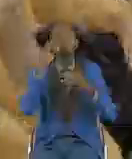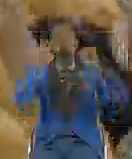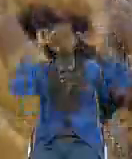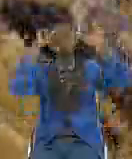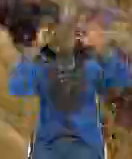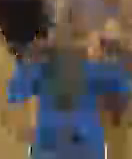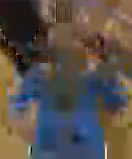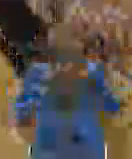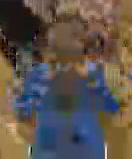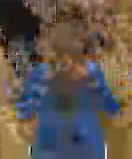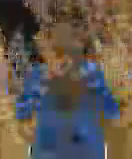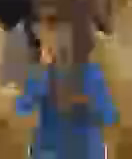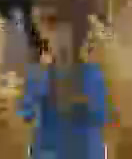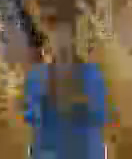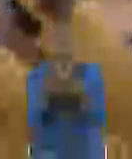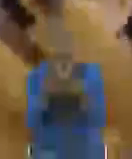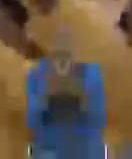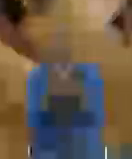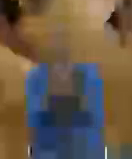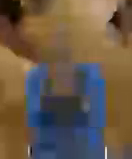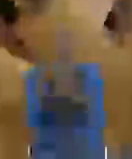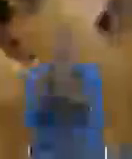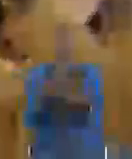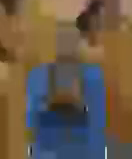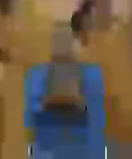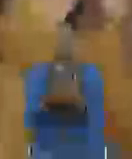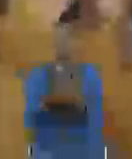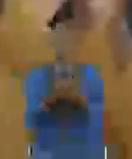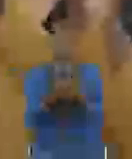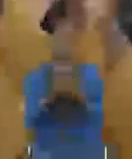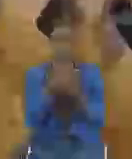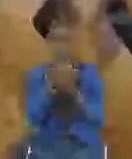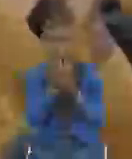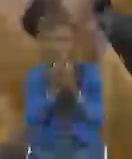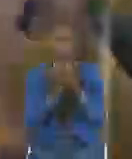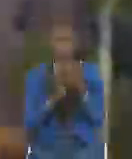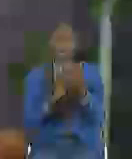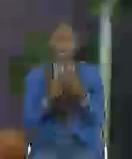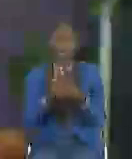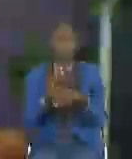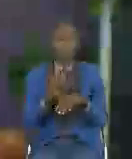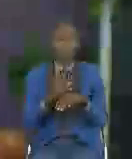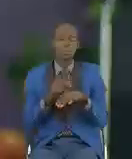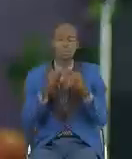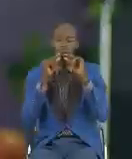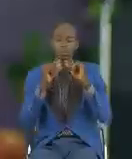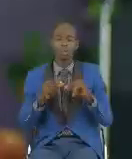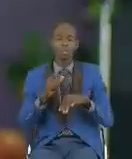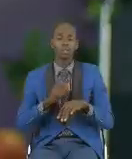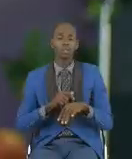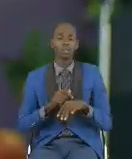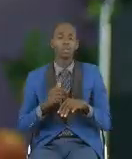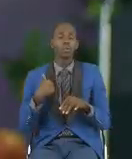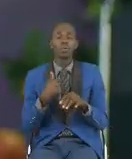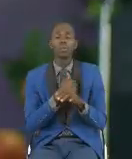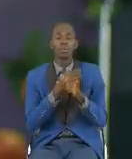name. This solemn moment will receive the wonder of